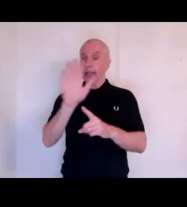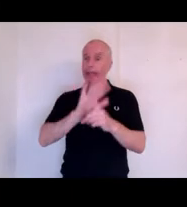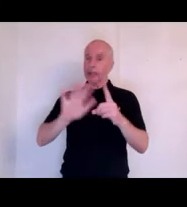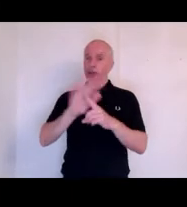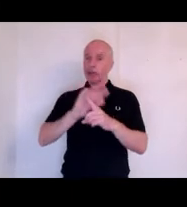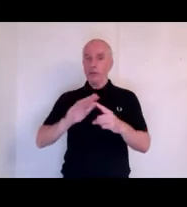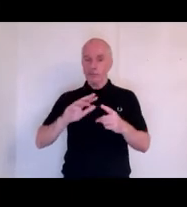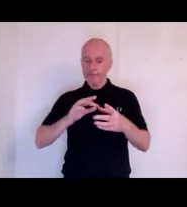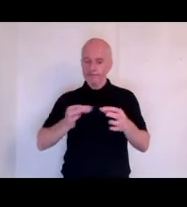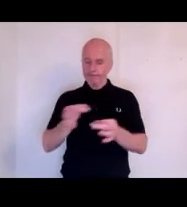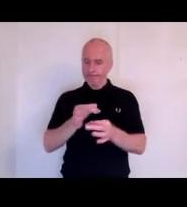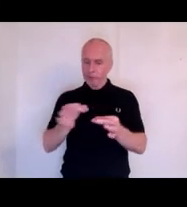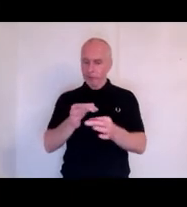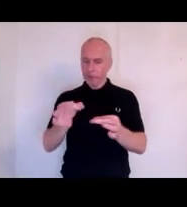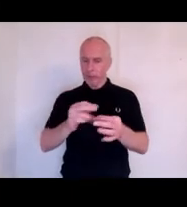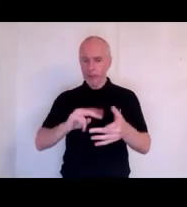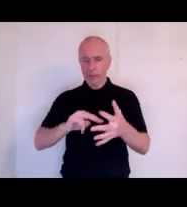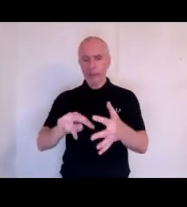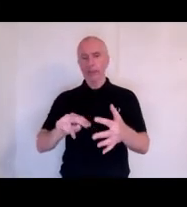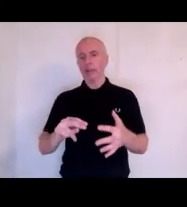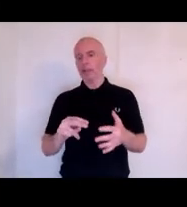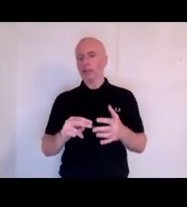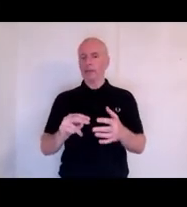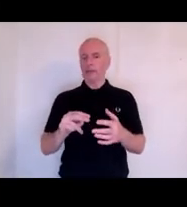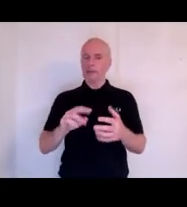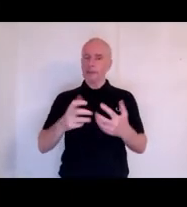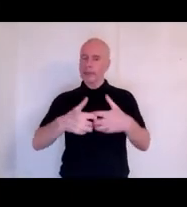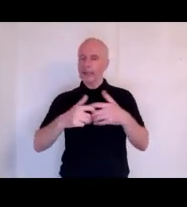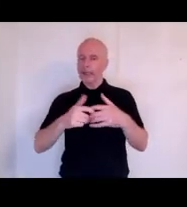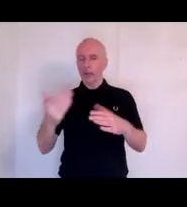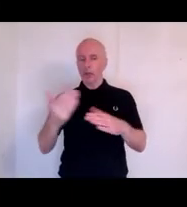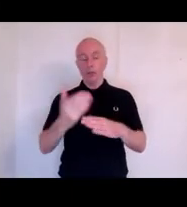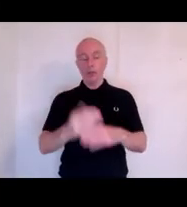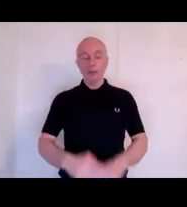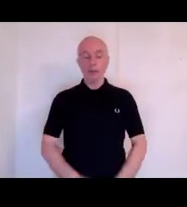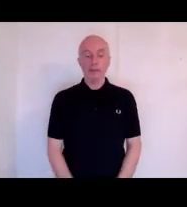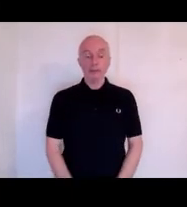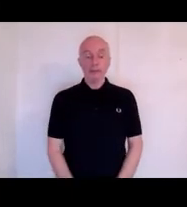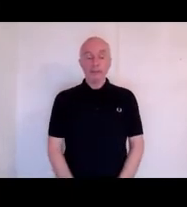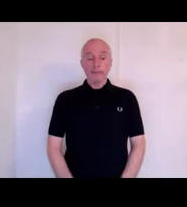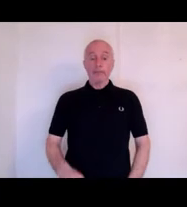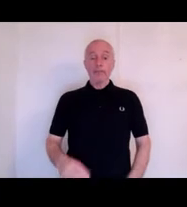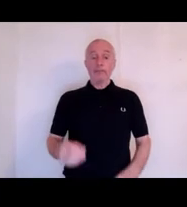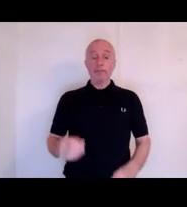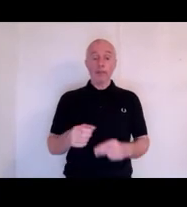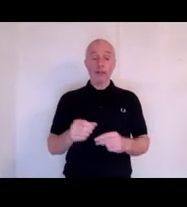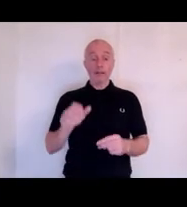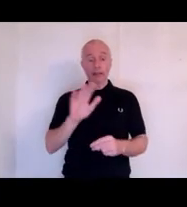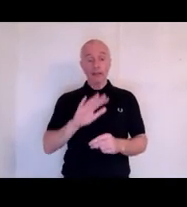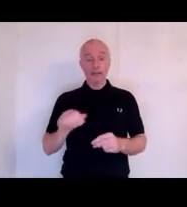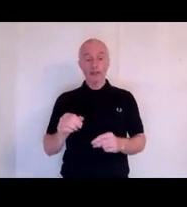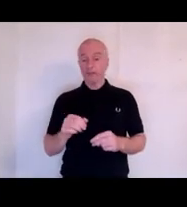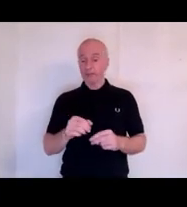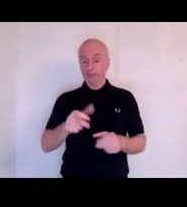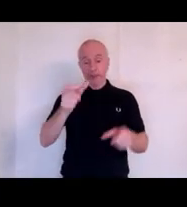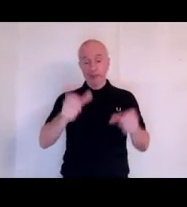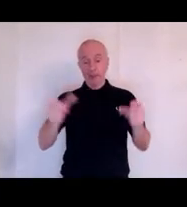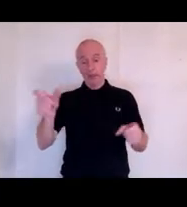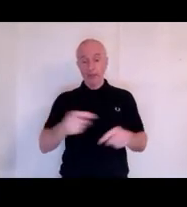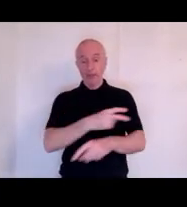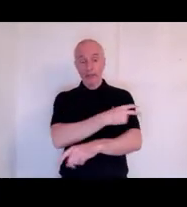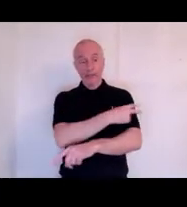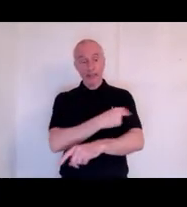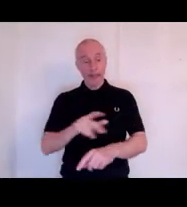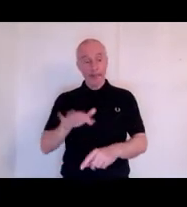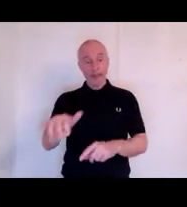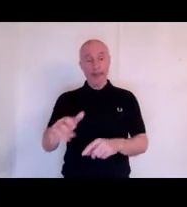AFCP is part. The company has something like over 10,000 person years of nuclear industry experience across the whole of the